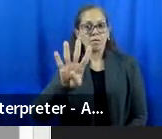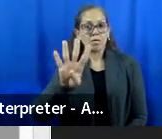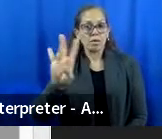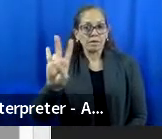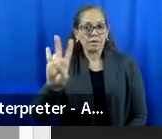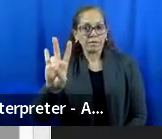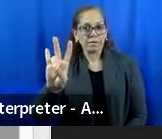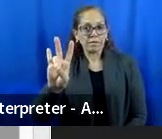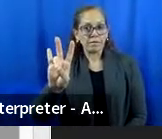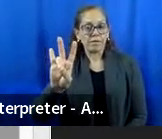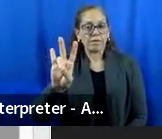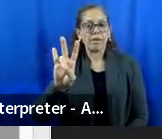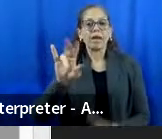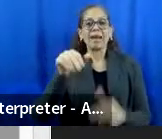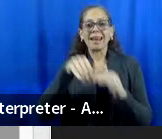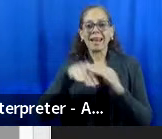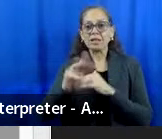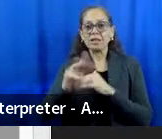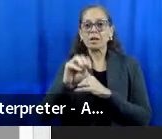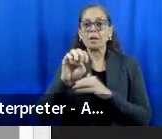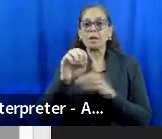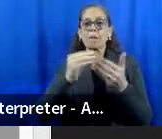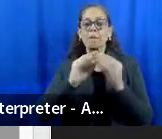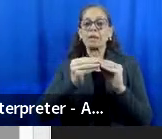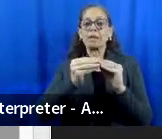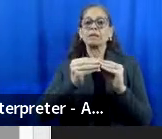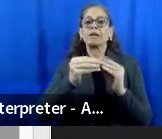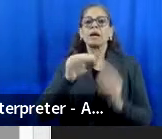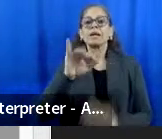877-853-5247 and enter meeting ID